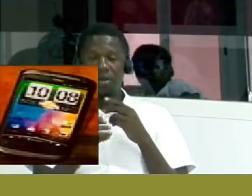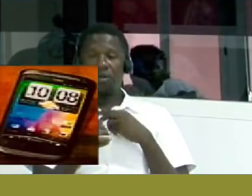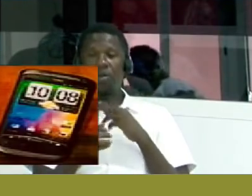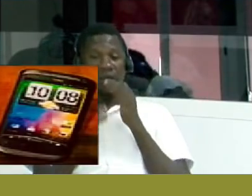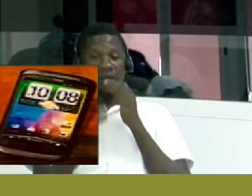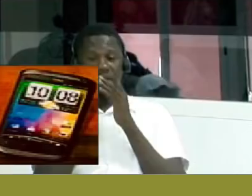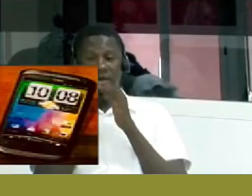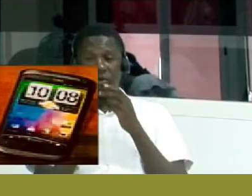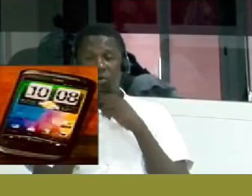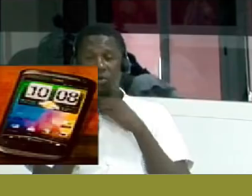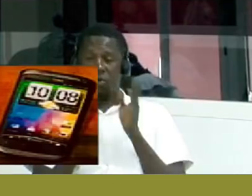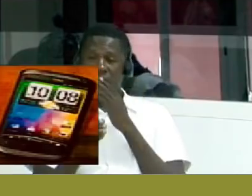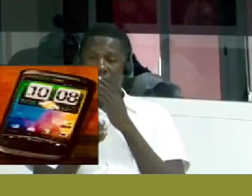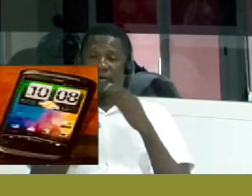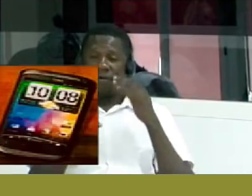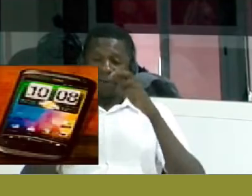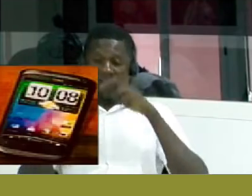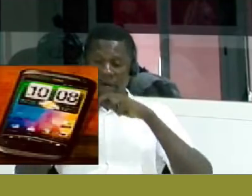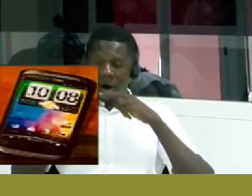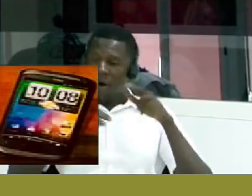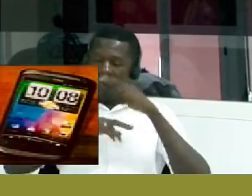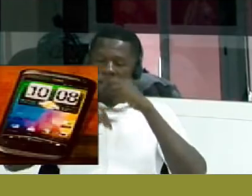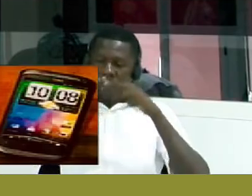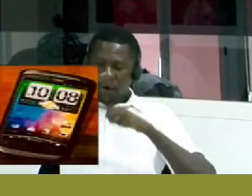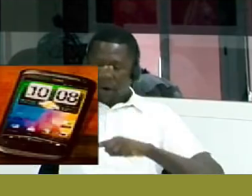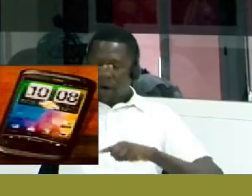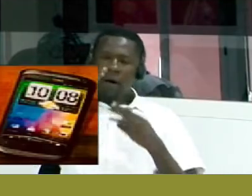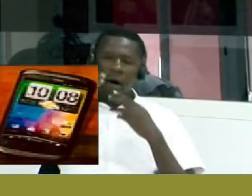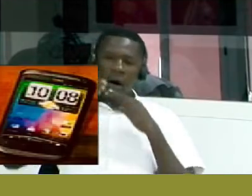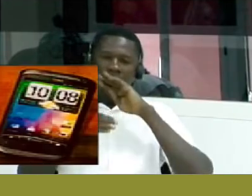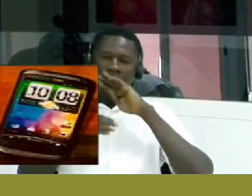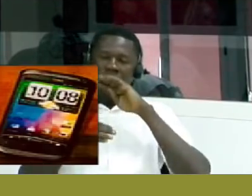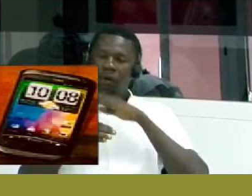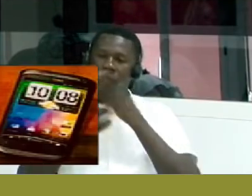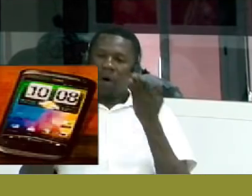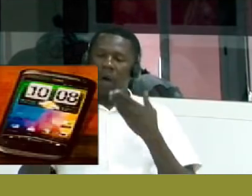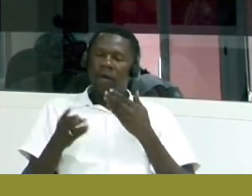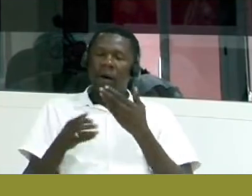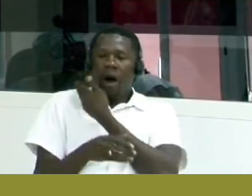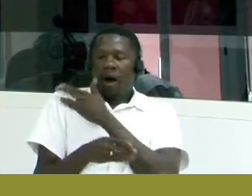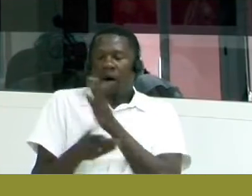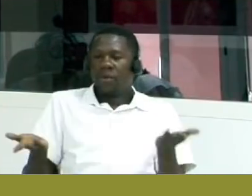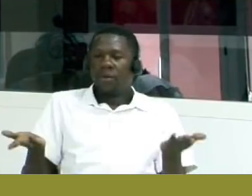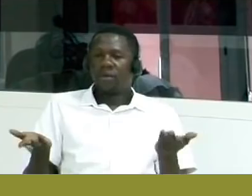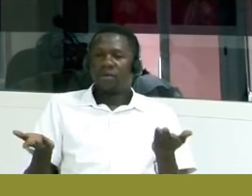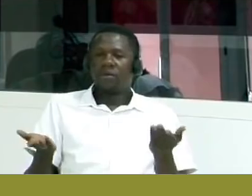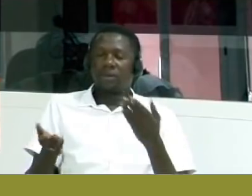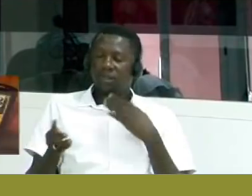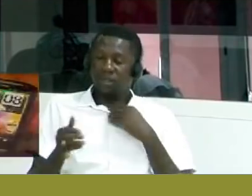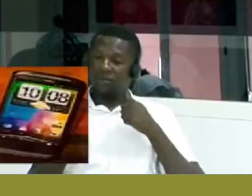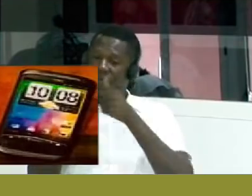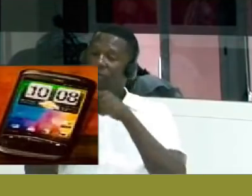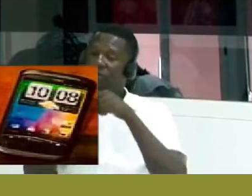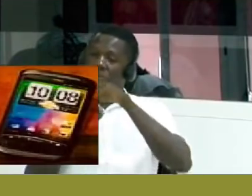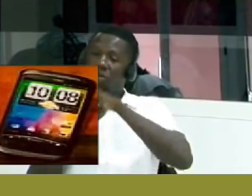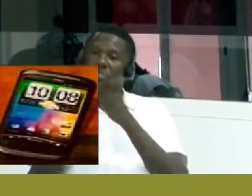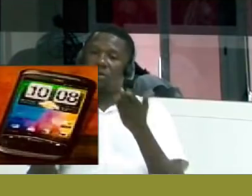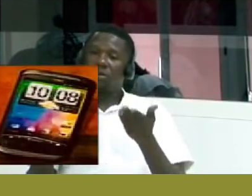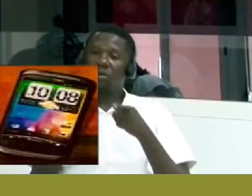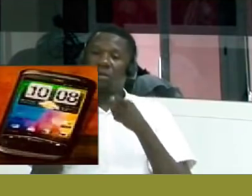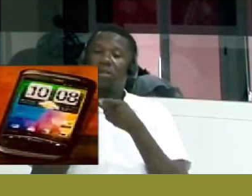of this matter. That is why I was out of the job. It's a follow-on. This thing happened in